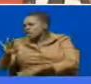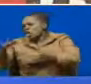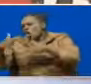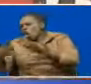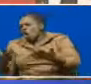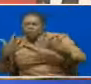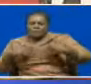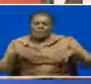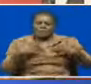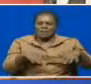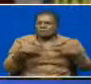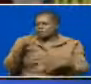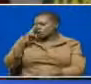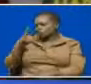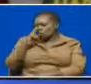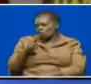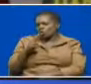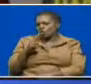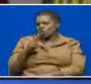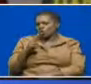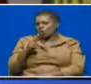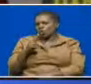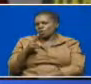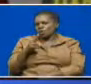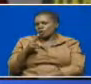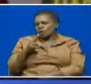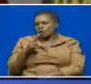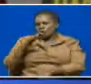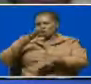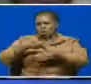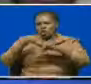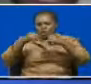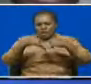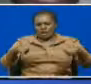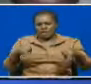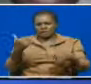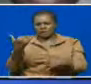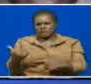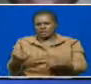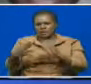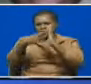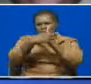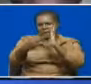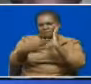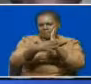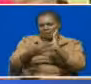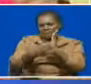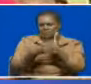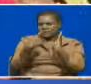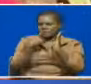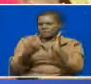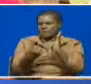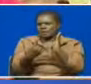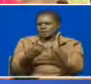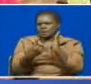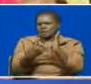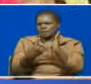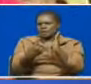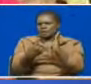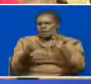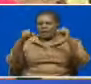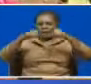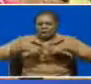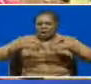being in a joking mood? Happy to see you too. But online child safety expert Evelyn Cassina says striking a code